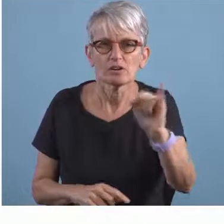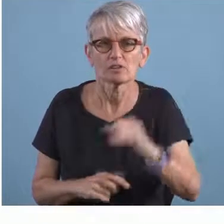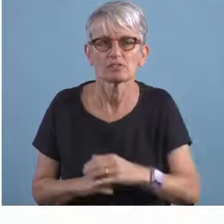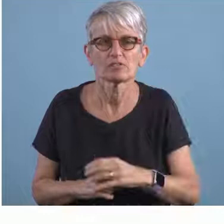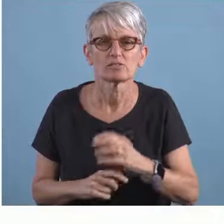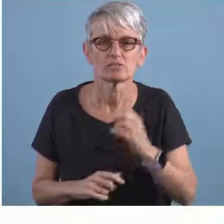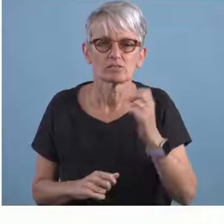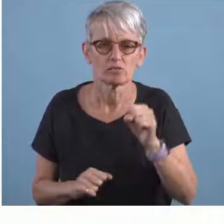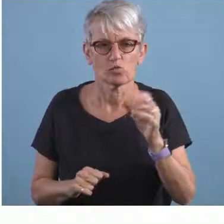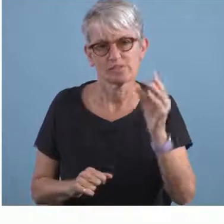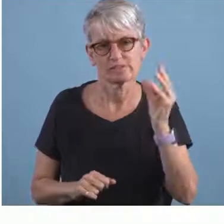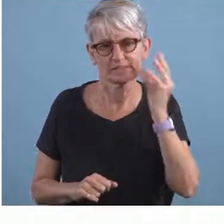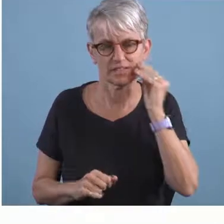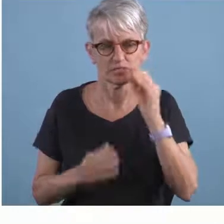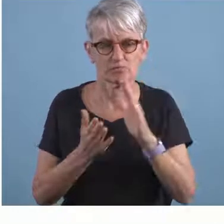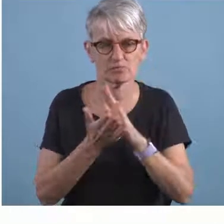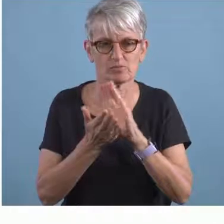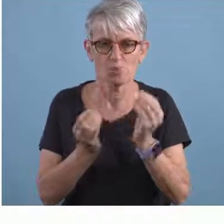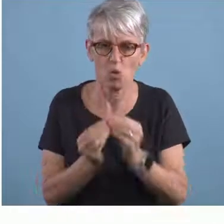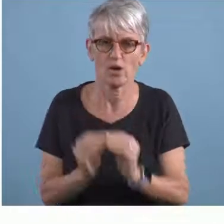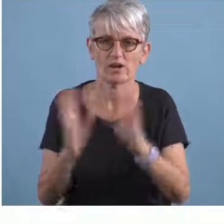sound clearer for them.